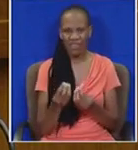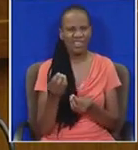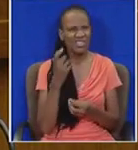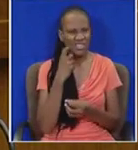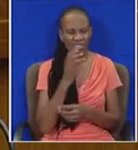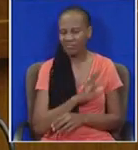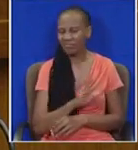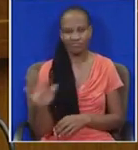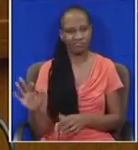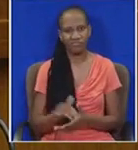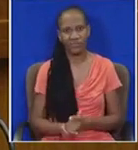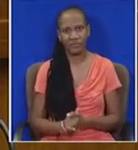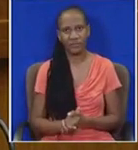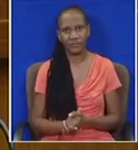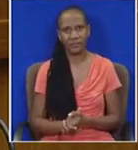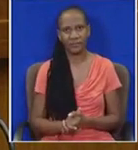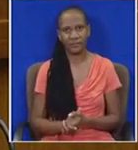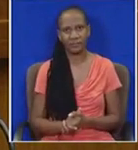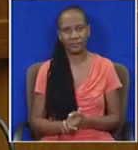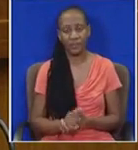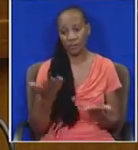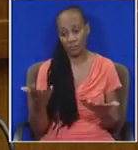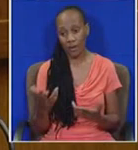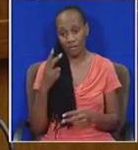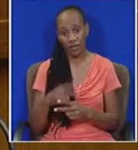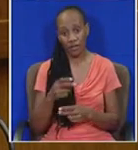And the law comes as an intervention